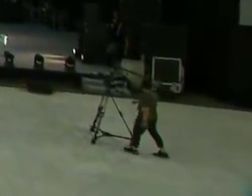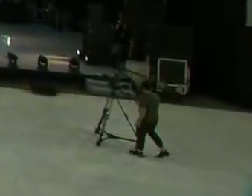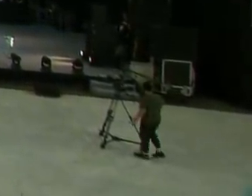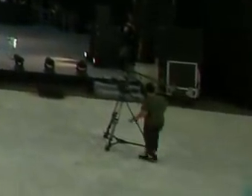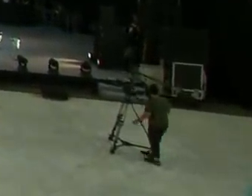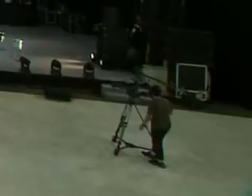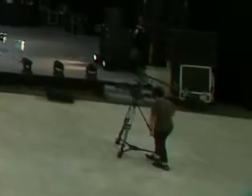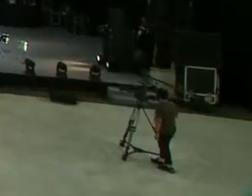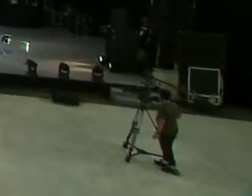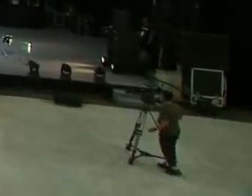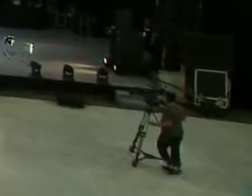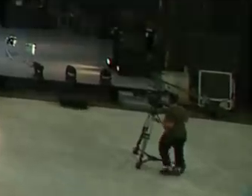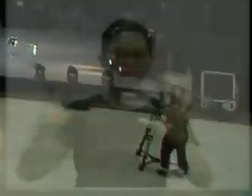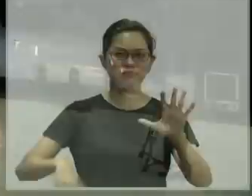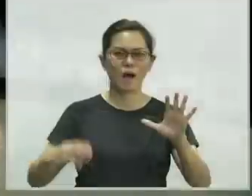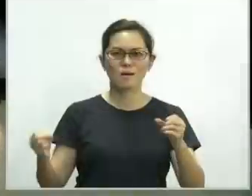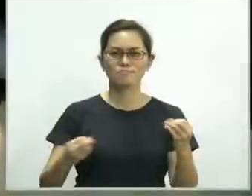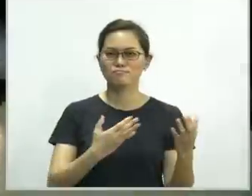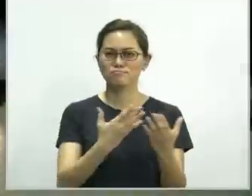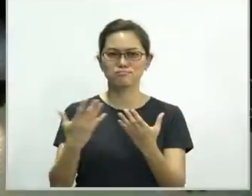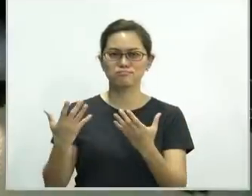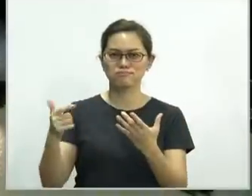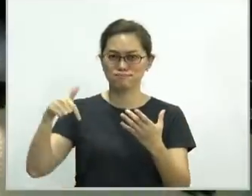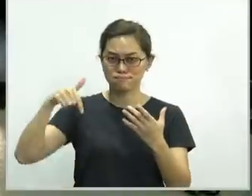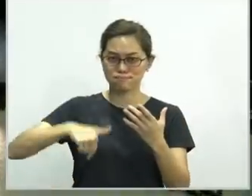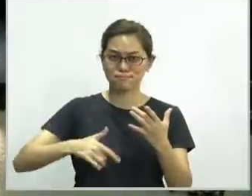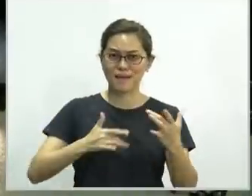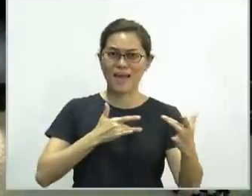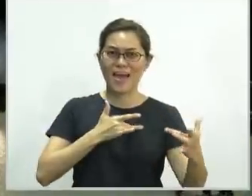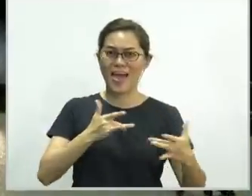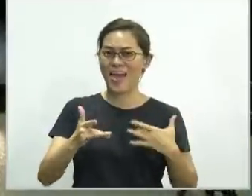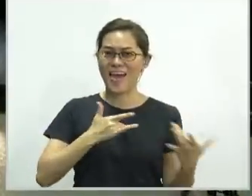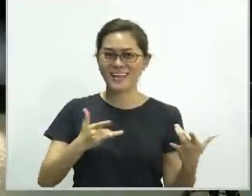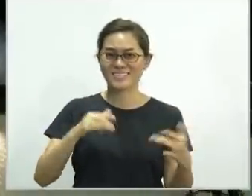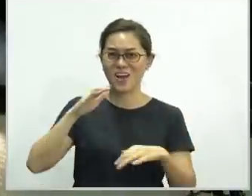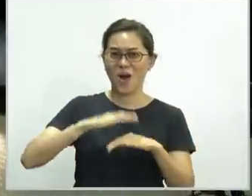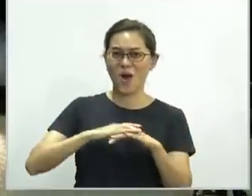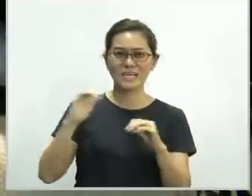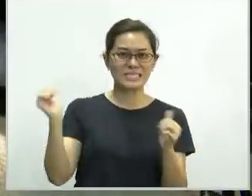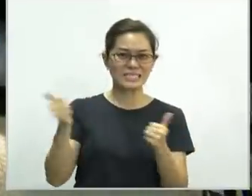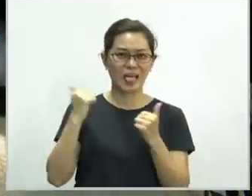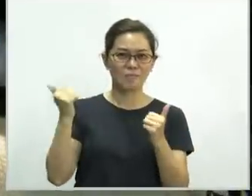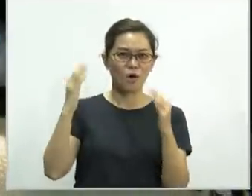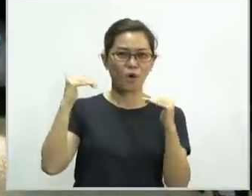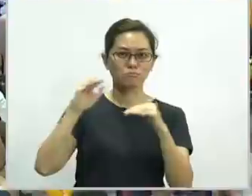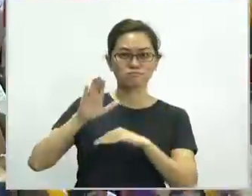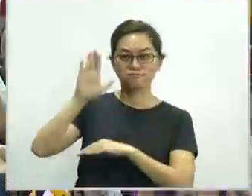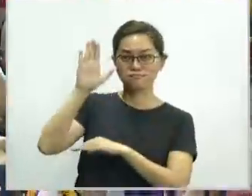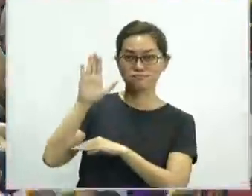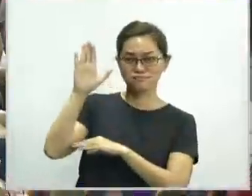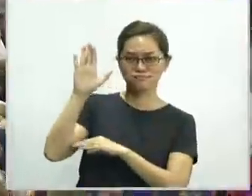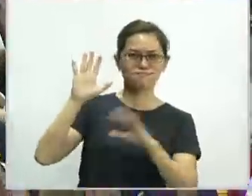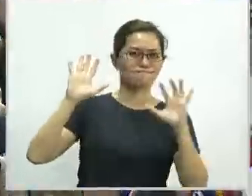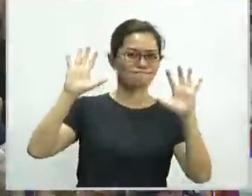How many of you are excited to be here on Celebration of Hope? Can I see your hands? Wonderful.